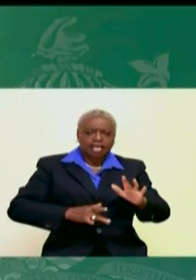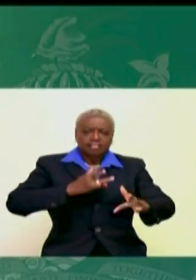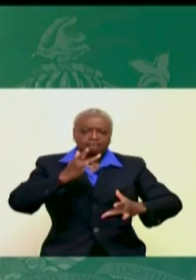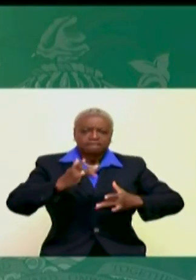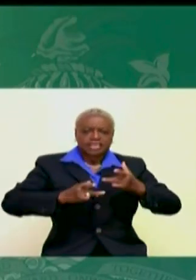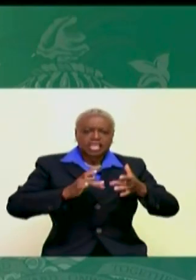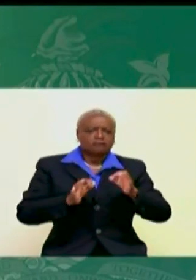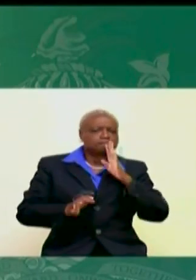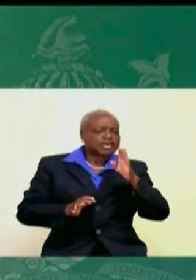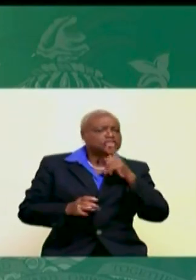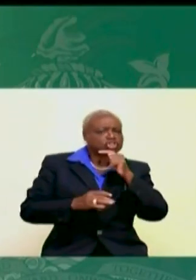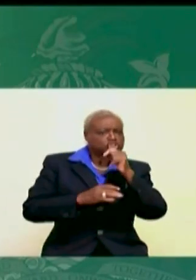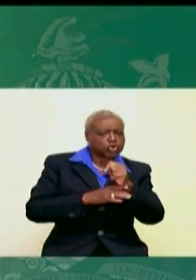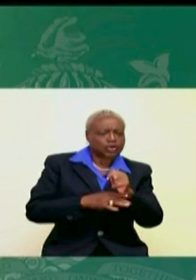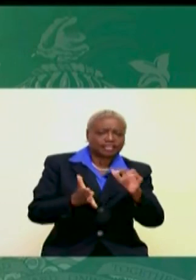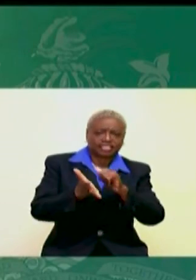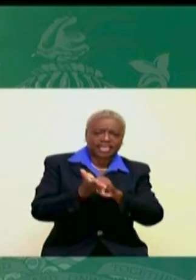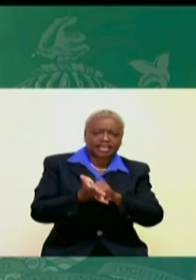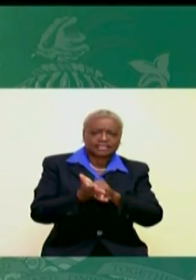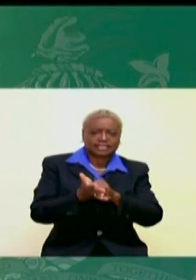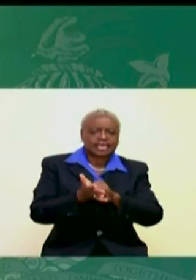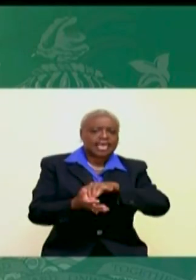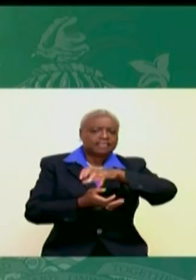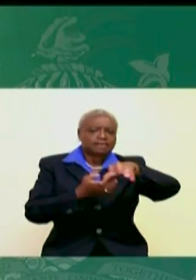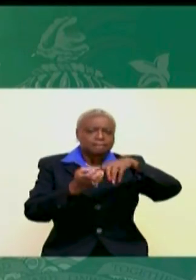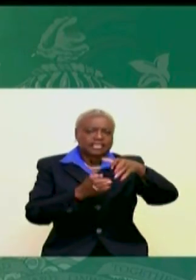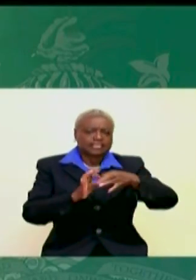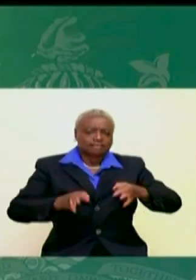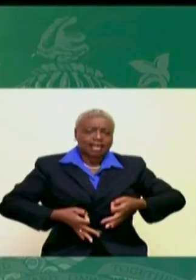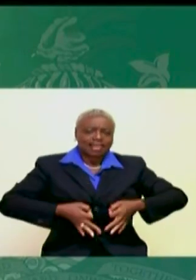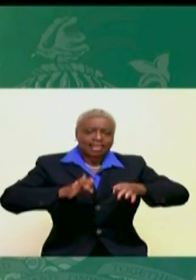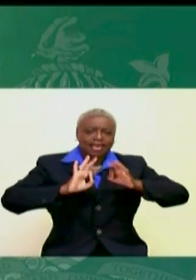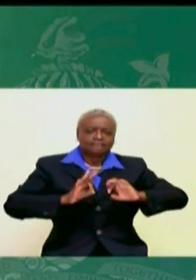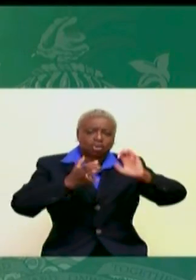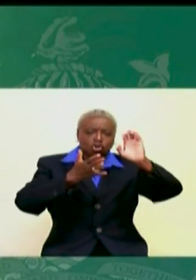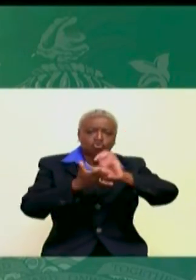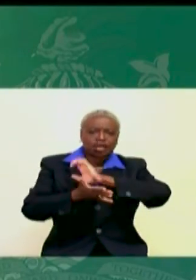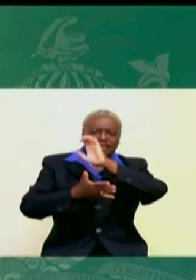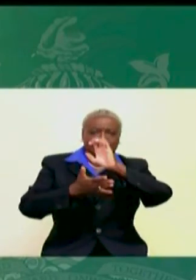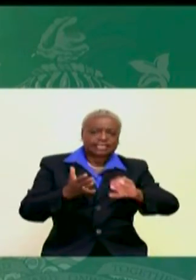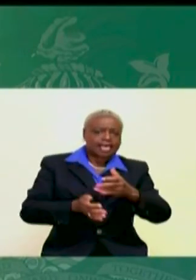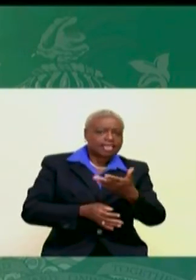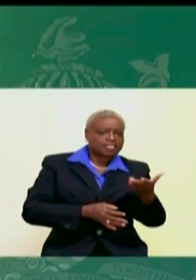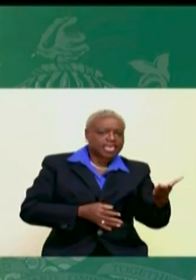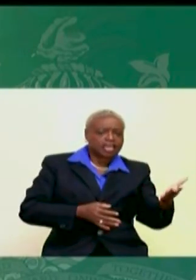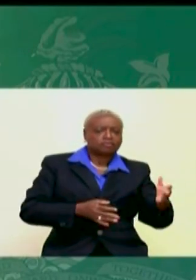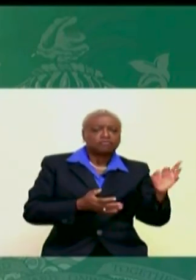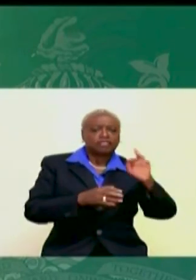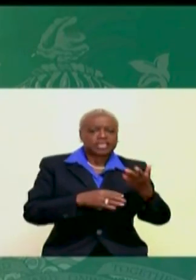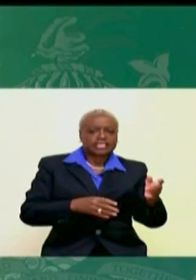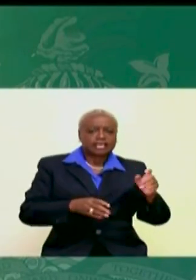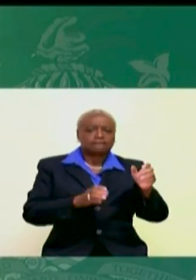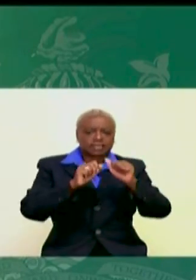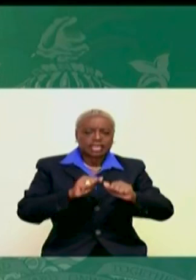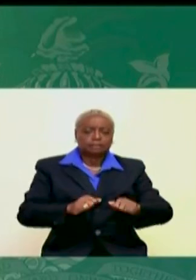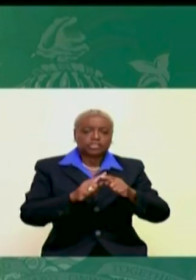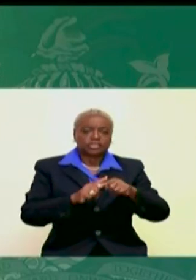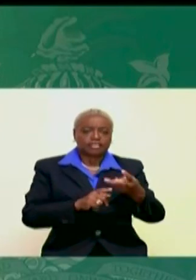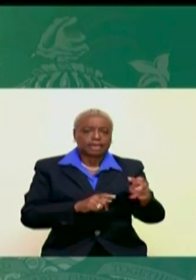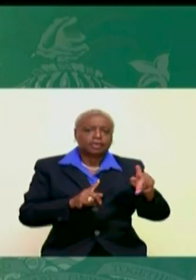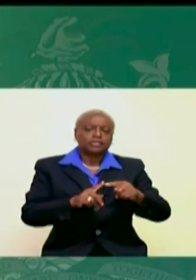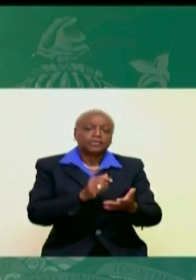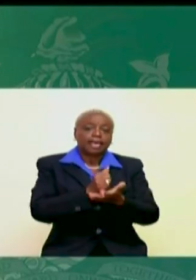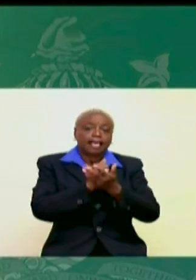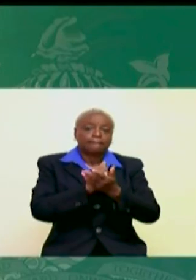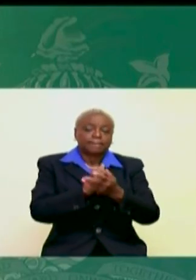being assured that in the midst of life crisis, there are resources available to them to help,